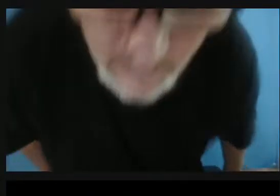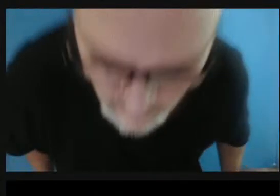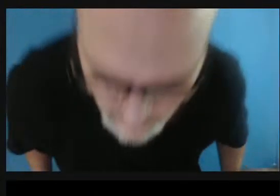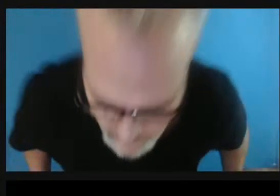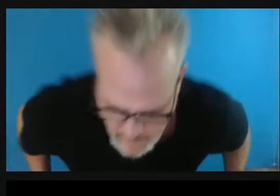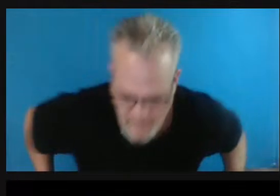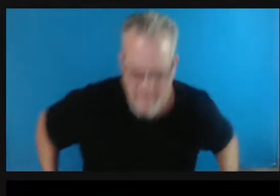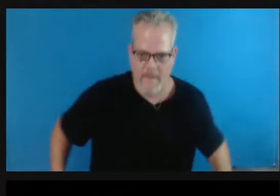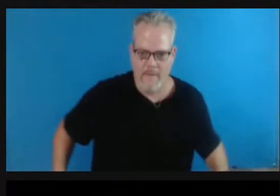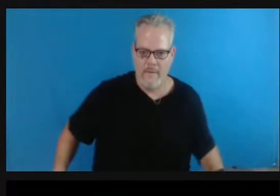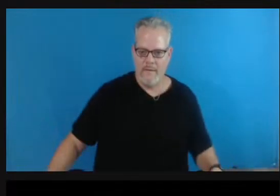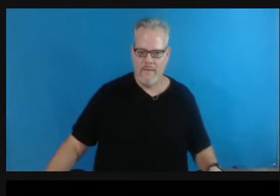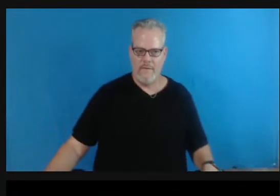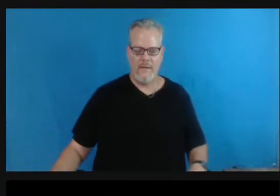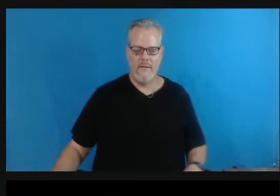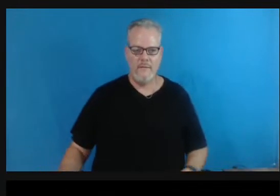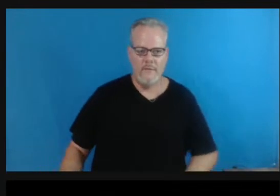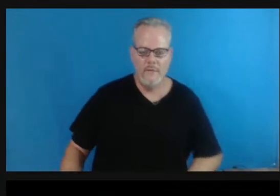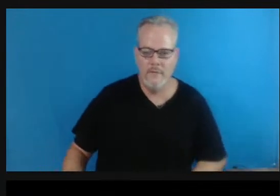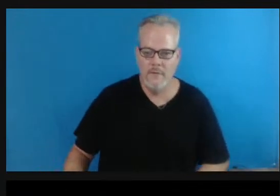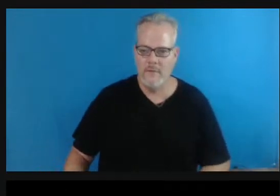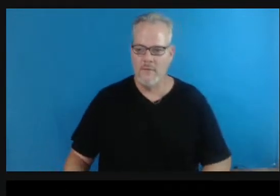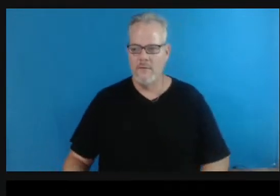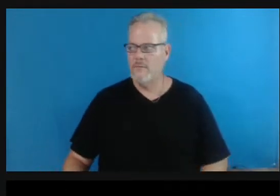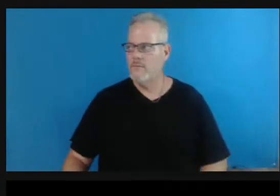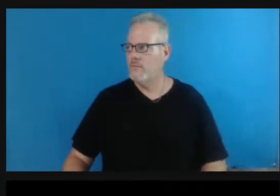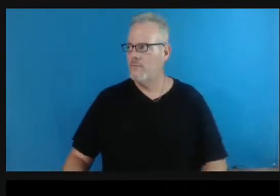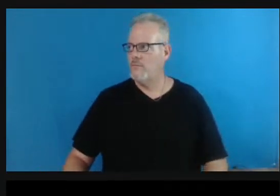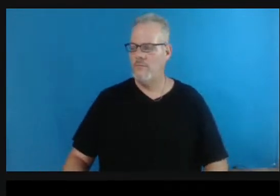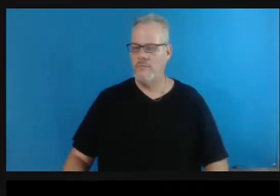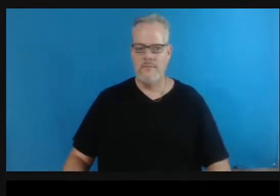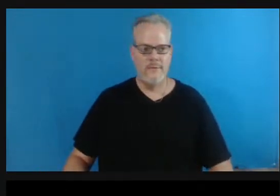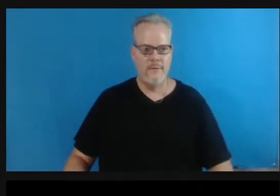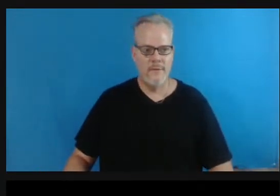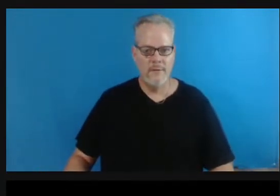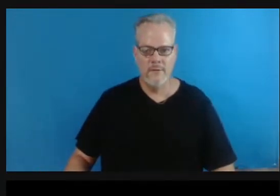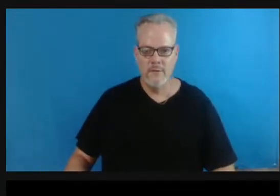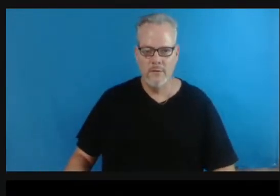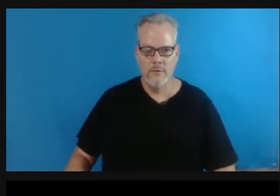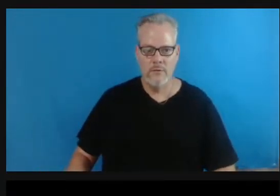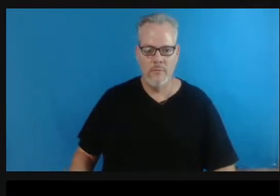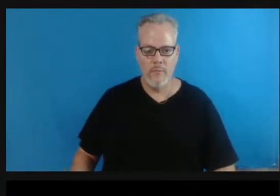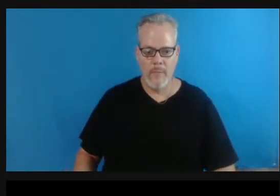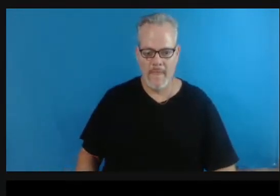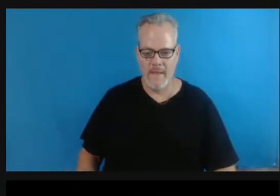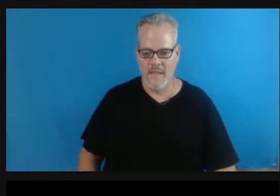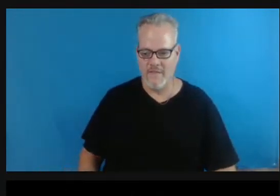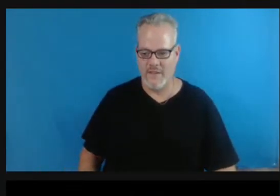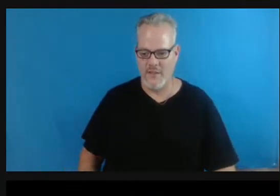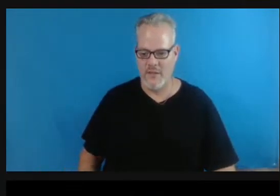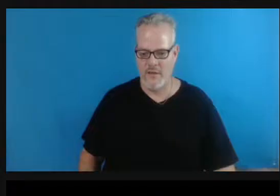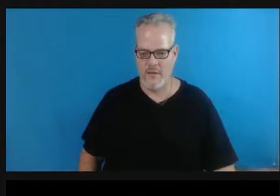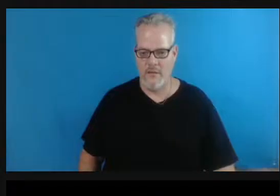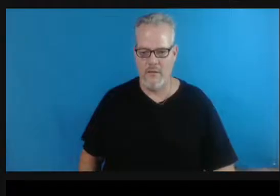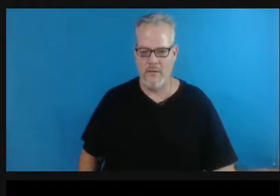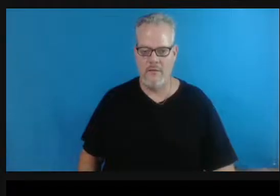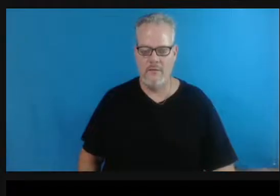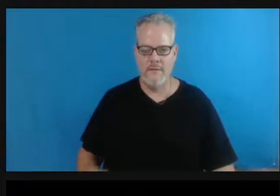And, well, maybe I'll play here from V1. This is coming till last night.